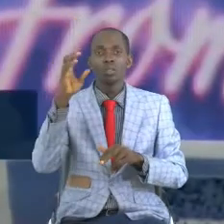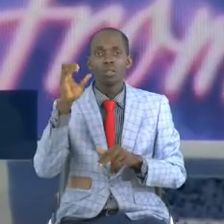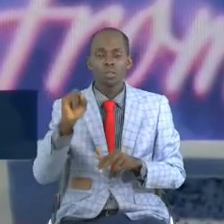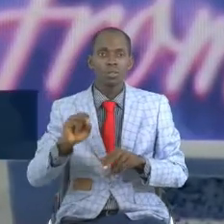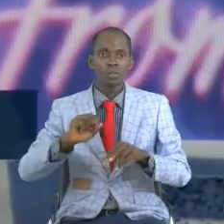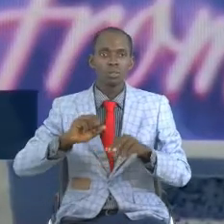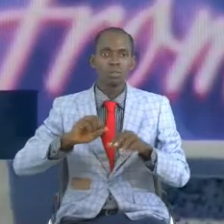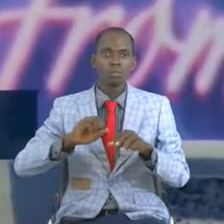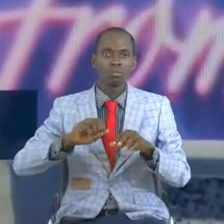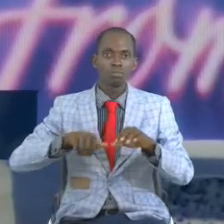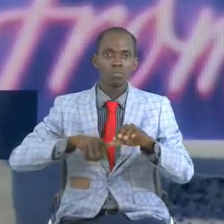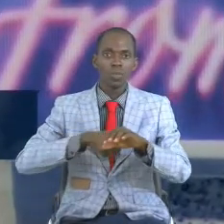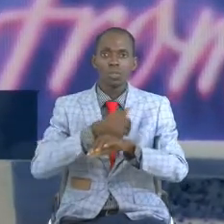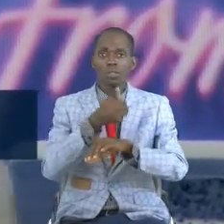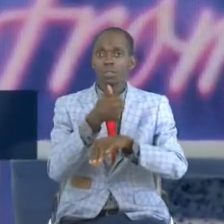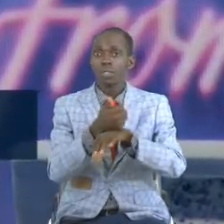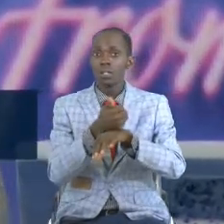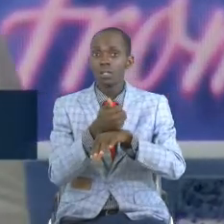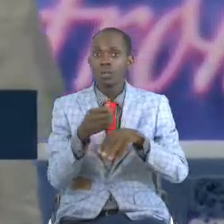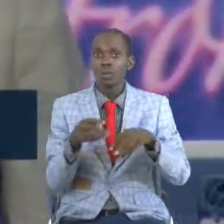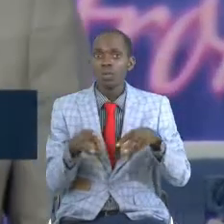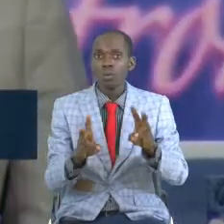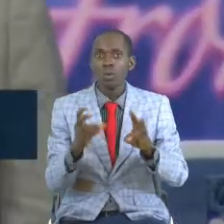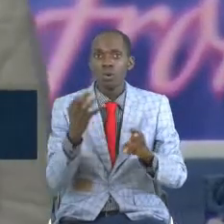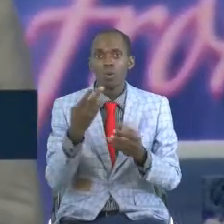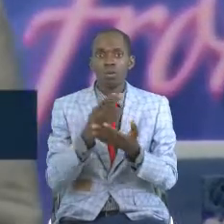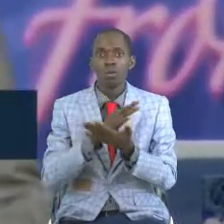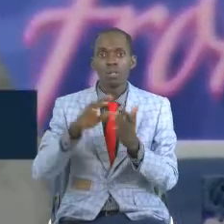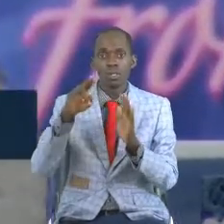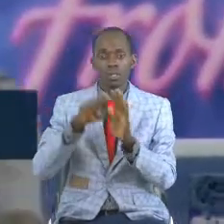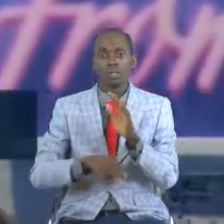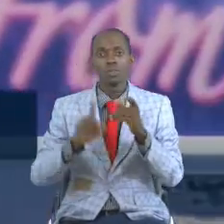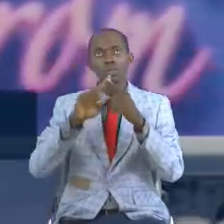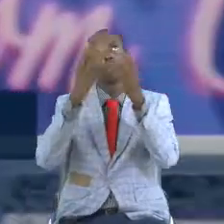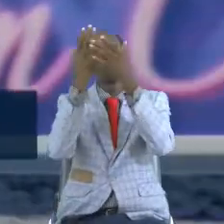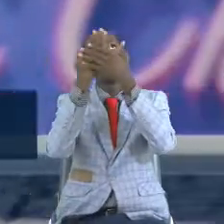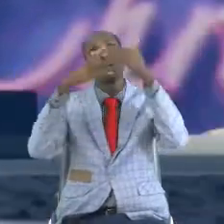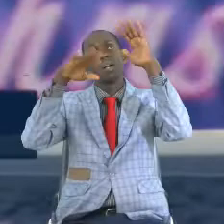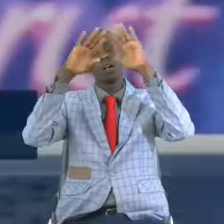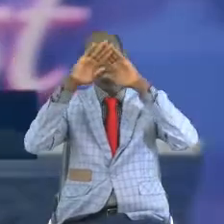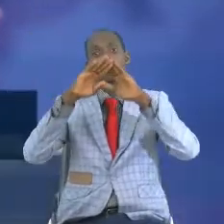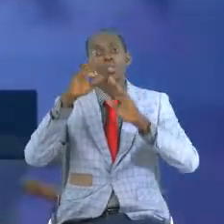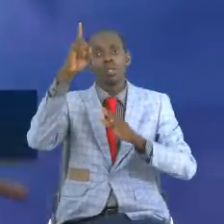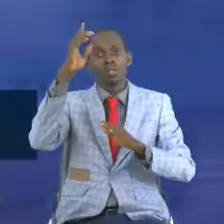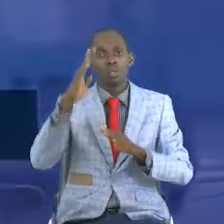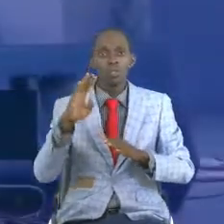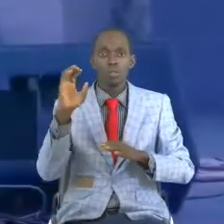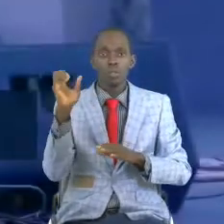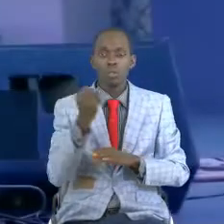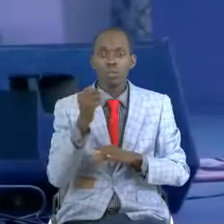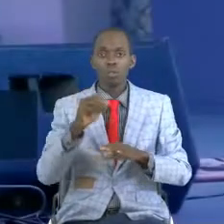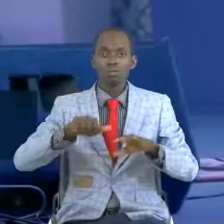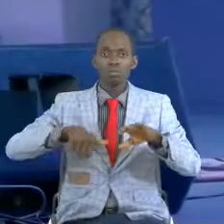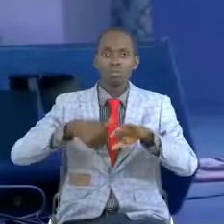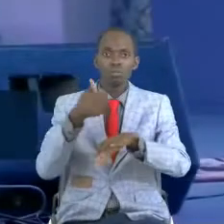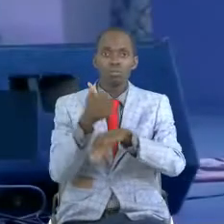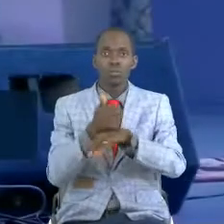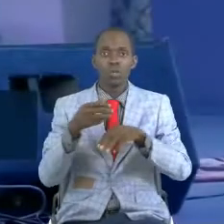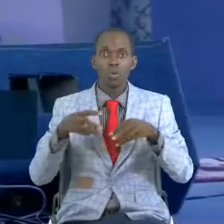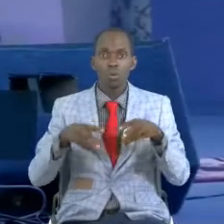way of holiness to heaven. God's ordained way